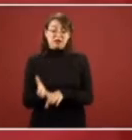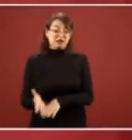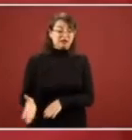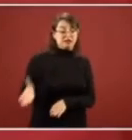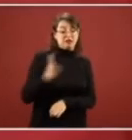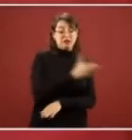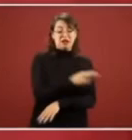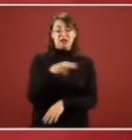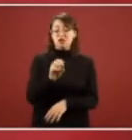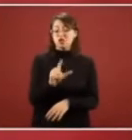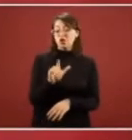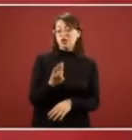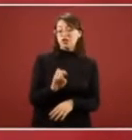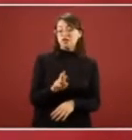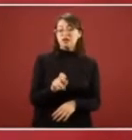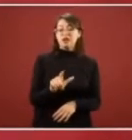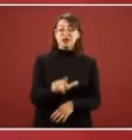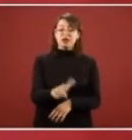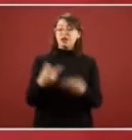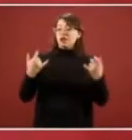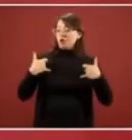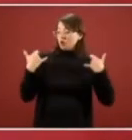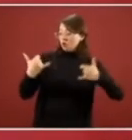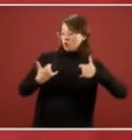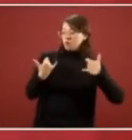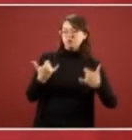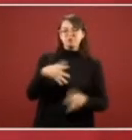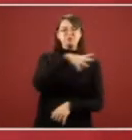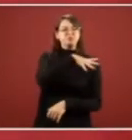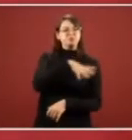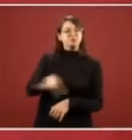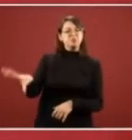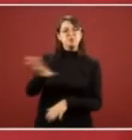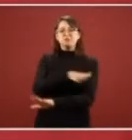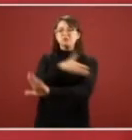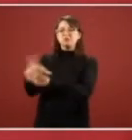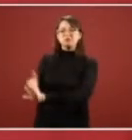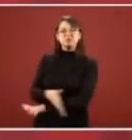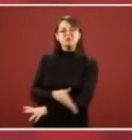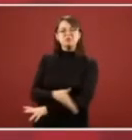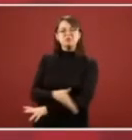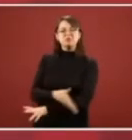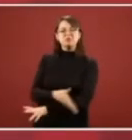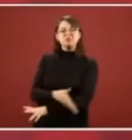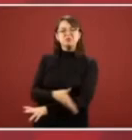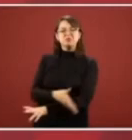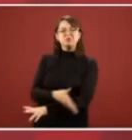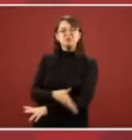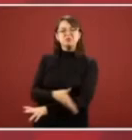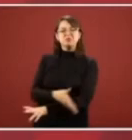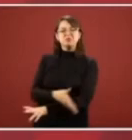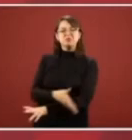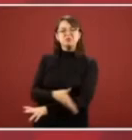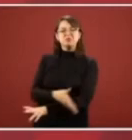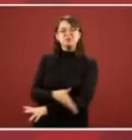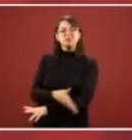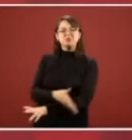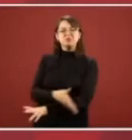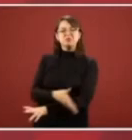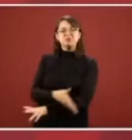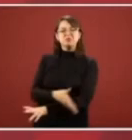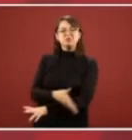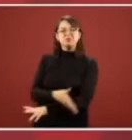backs a los jóvenes, on the youth. Que solo se les llamó ninis. That they only coined the